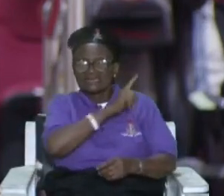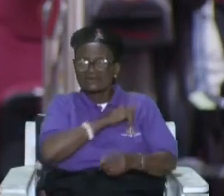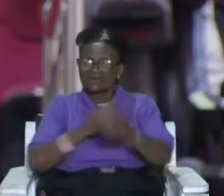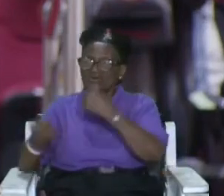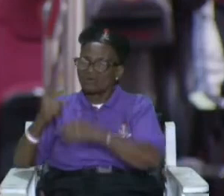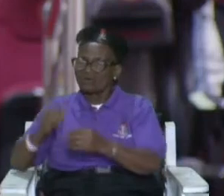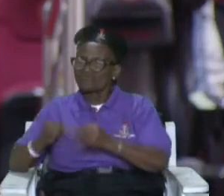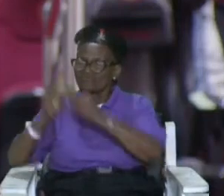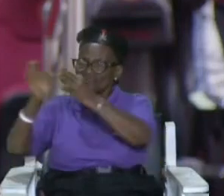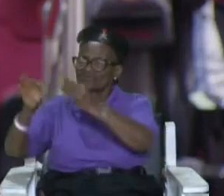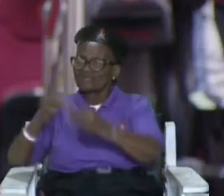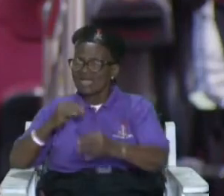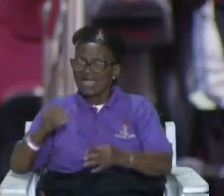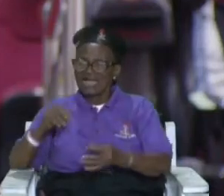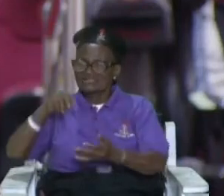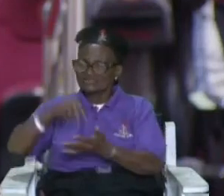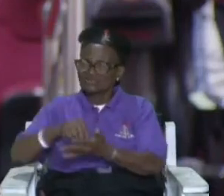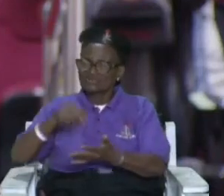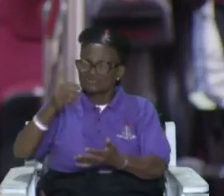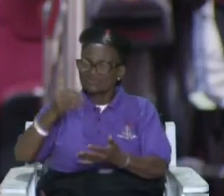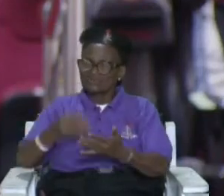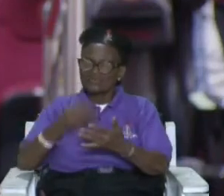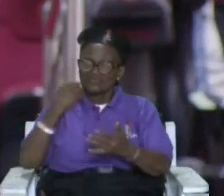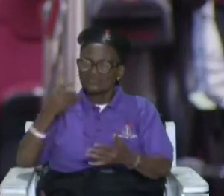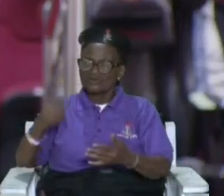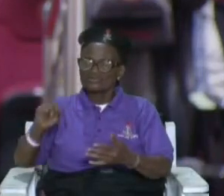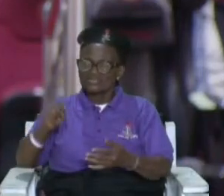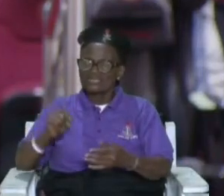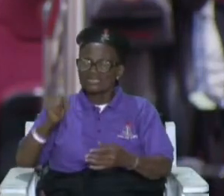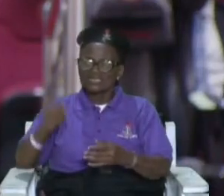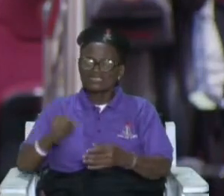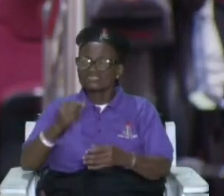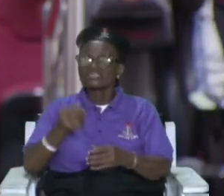said, "Come forth,"